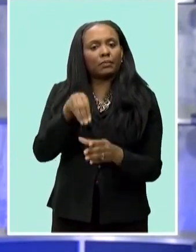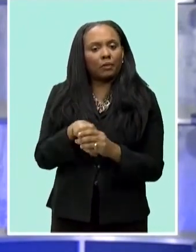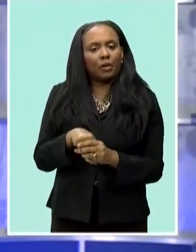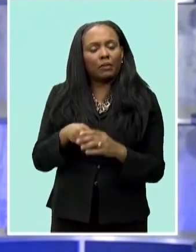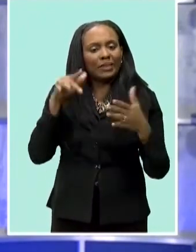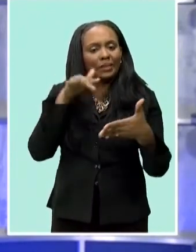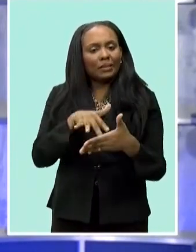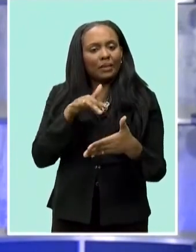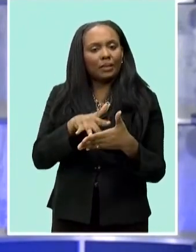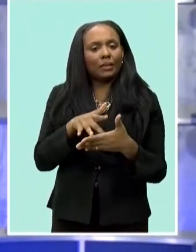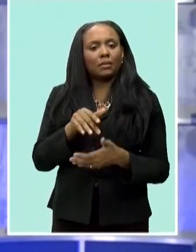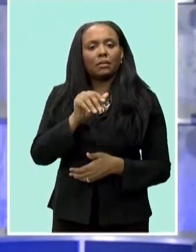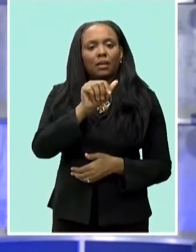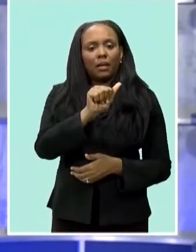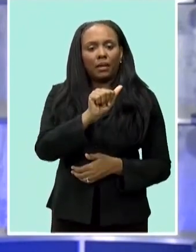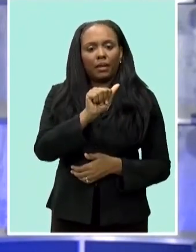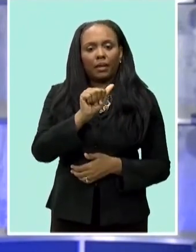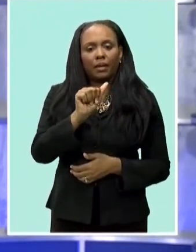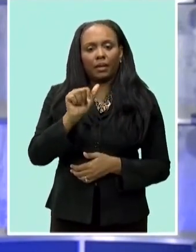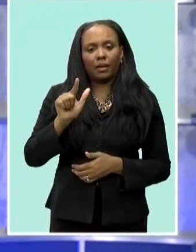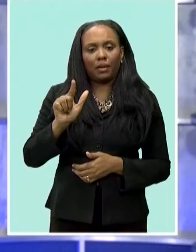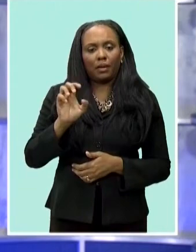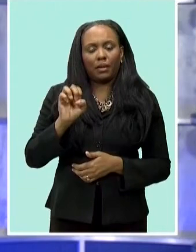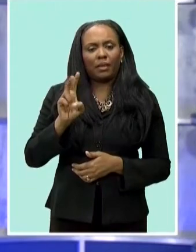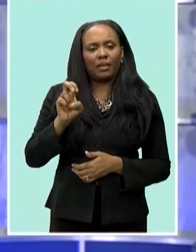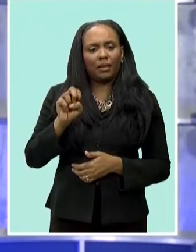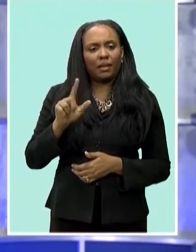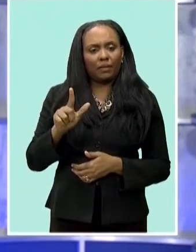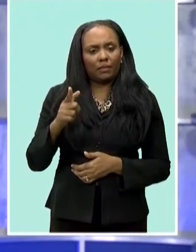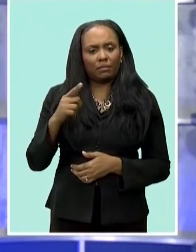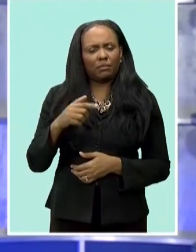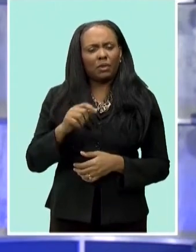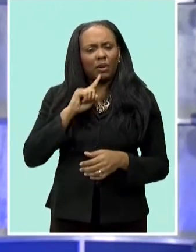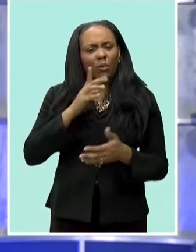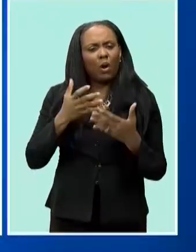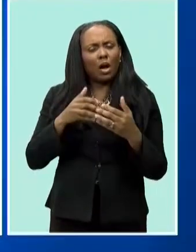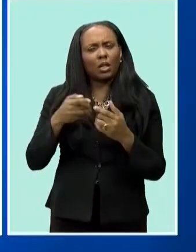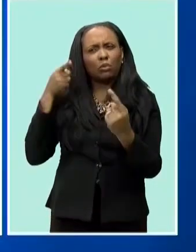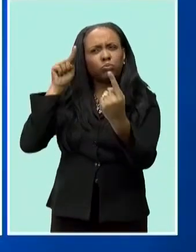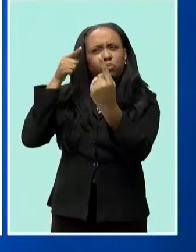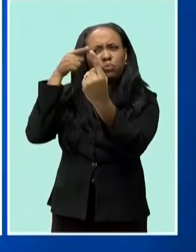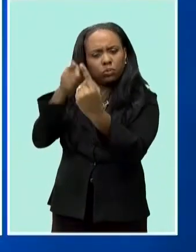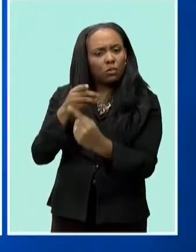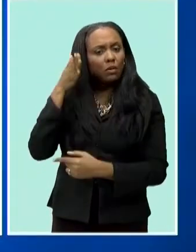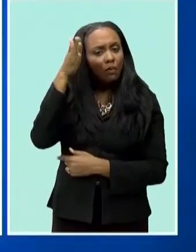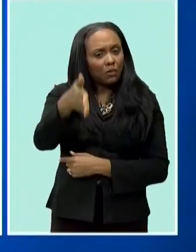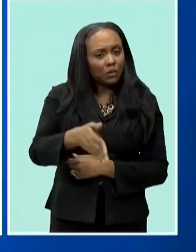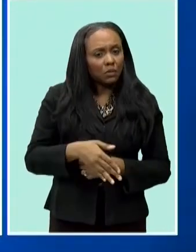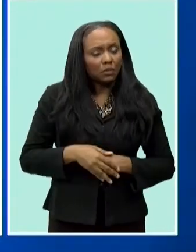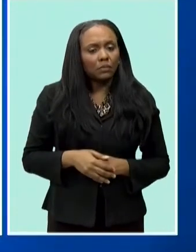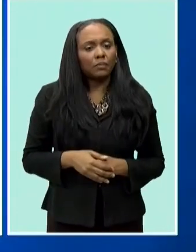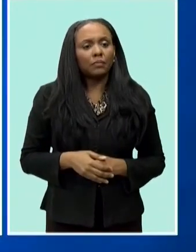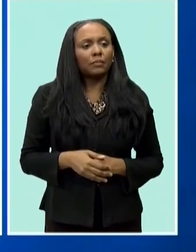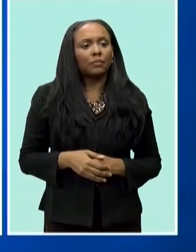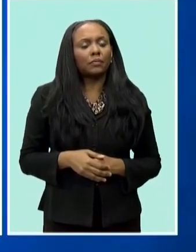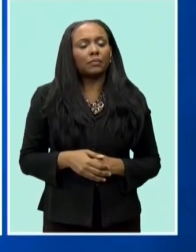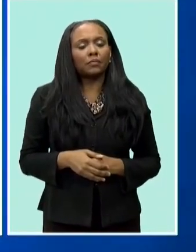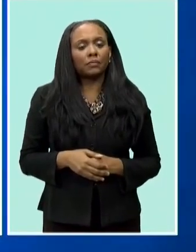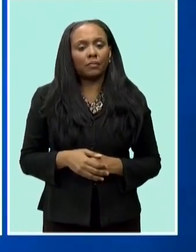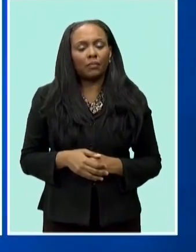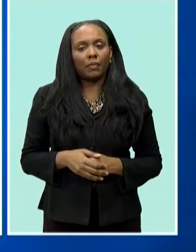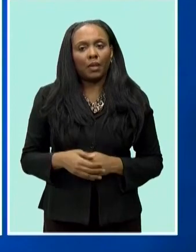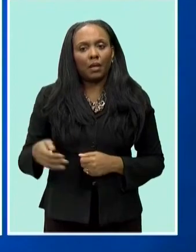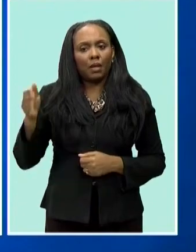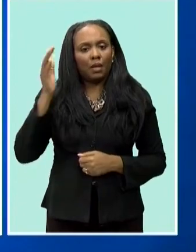advanced level studies as they work towards their future careers. It's a plan that would address the current limitations